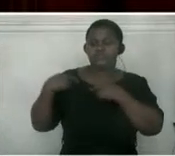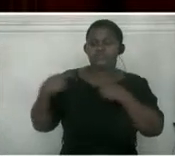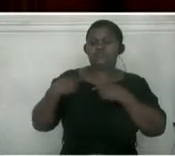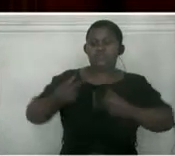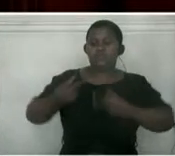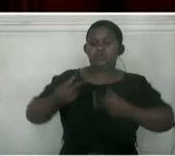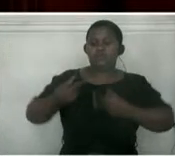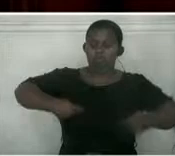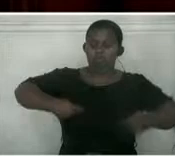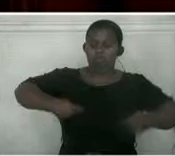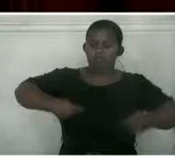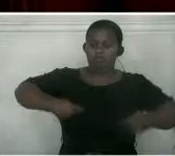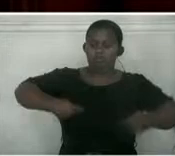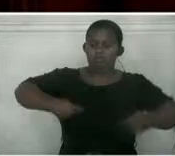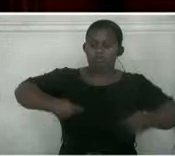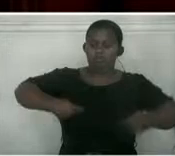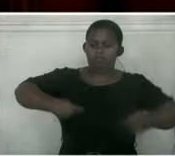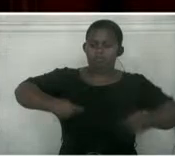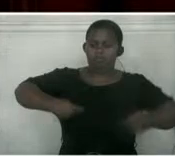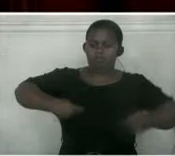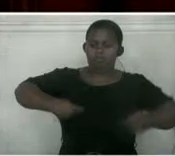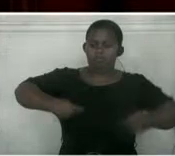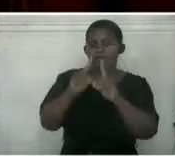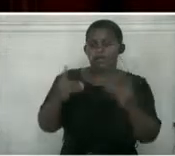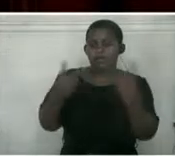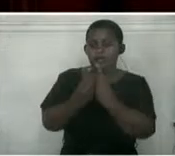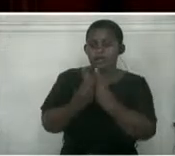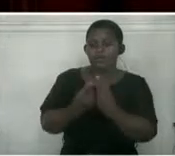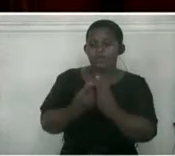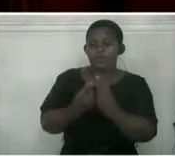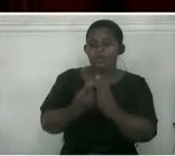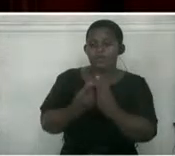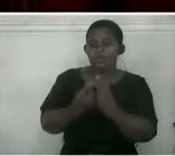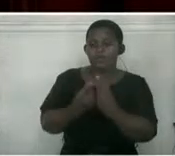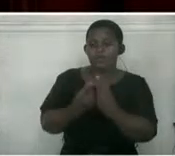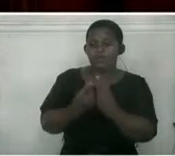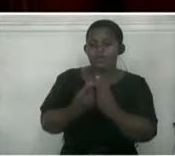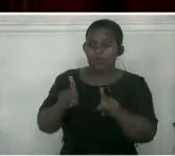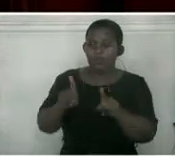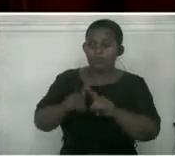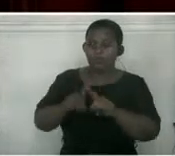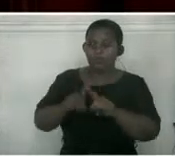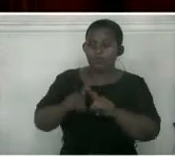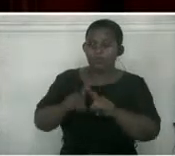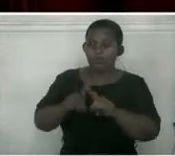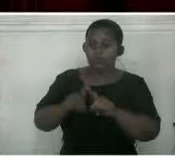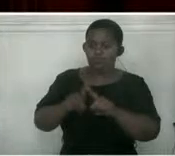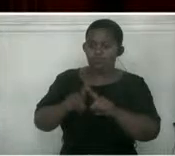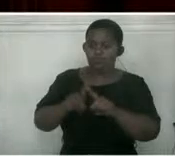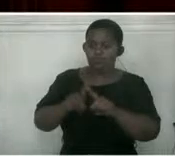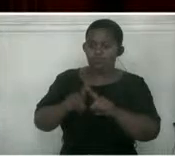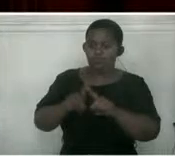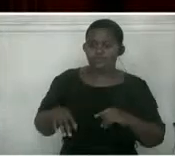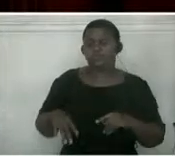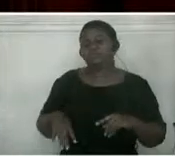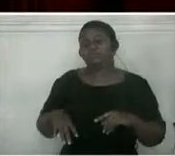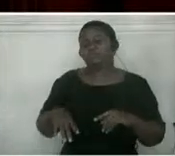irregular expenditure in each department and relevant consequence management procedures.